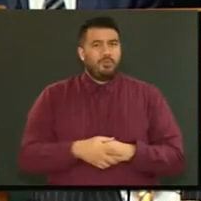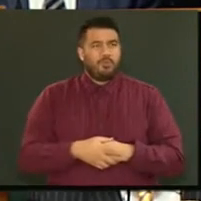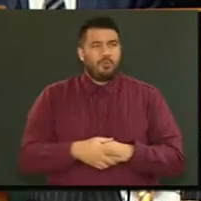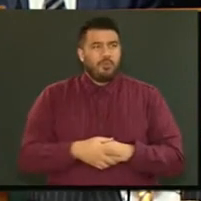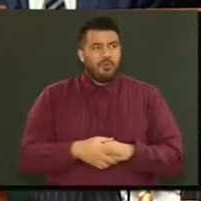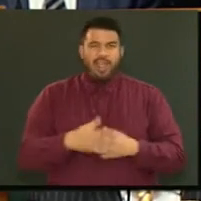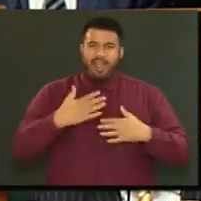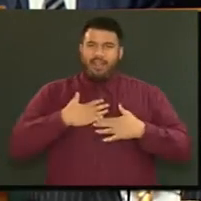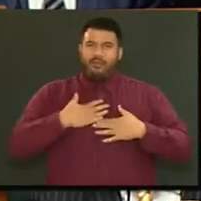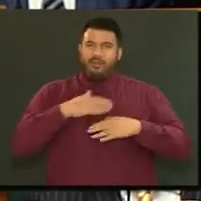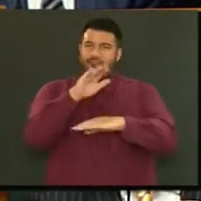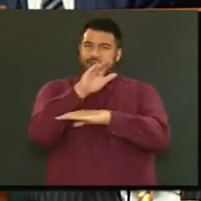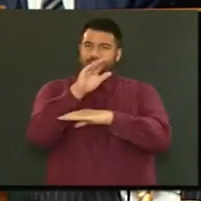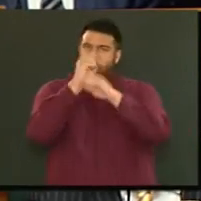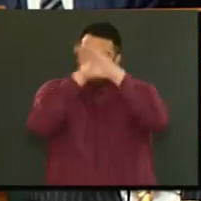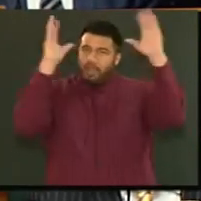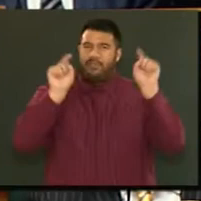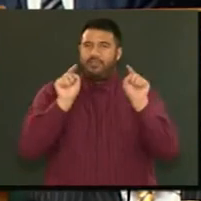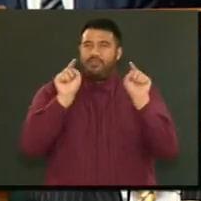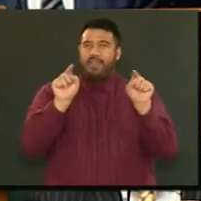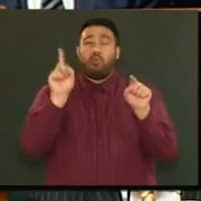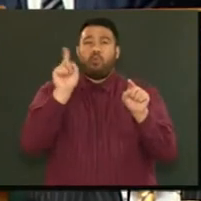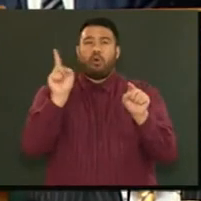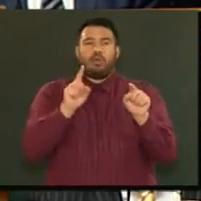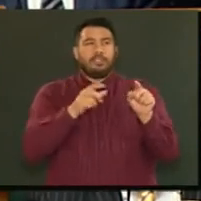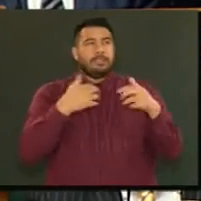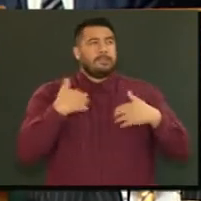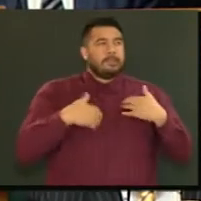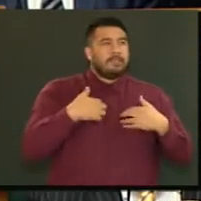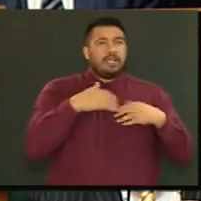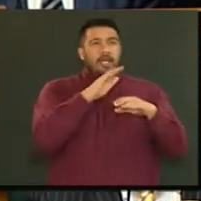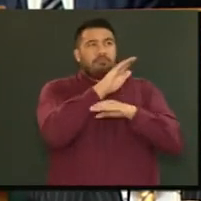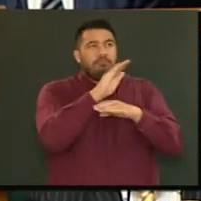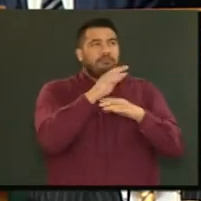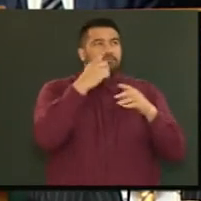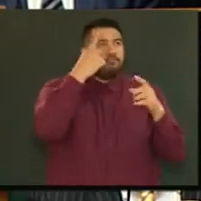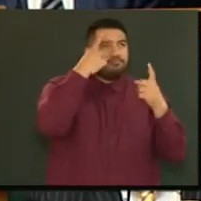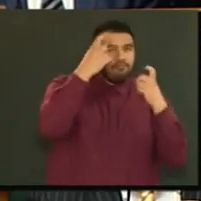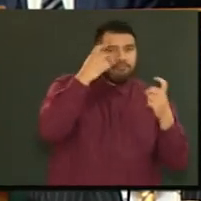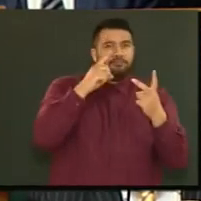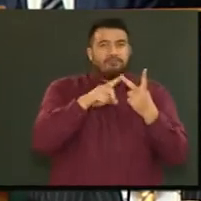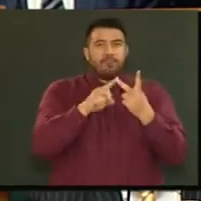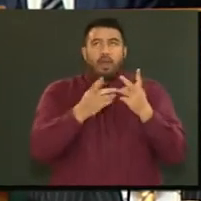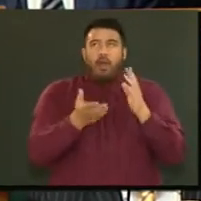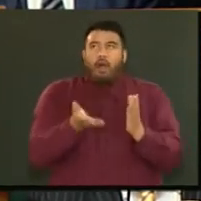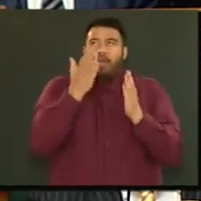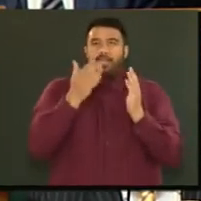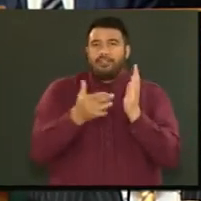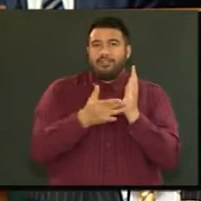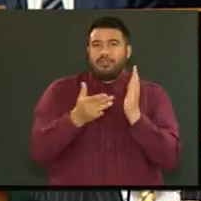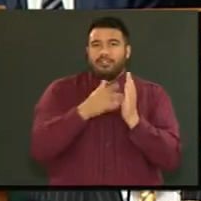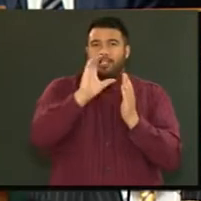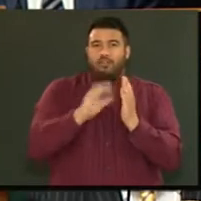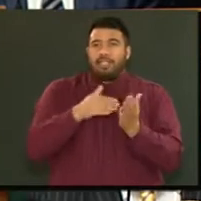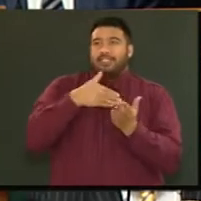future, Mr. Speaker. An innovative, outward-facing, high-tech country selling high-value products and services to